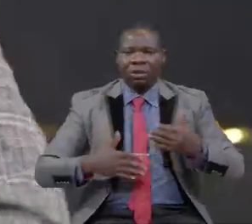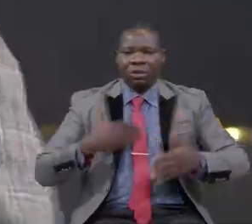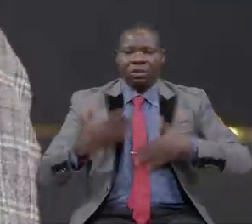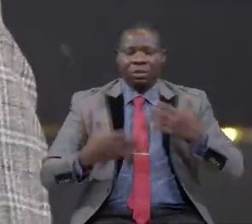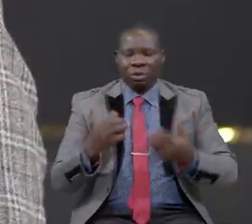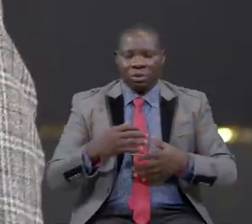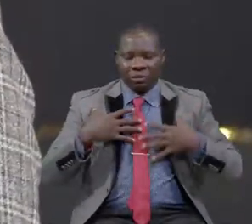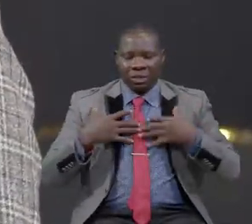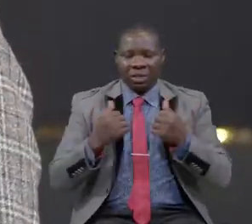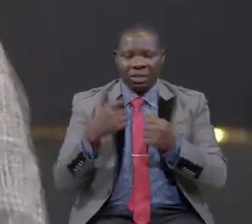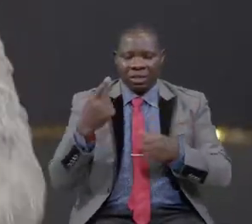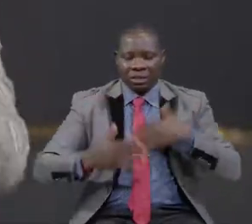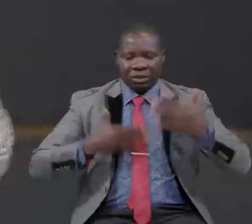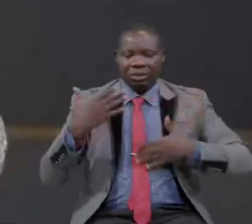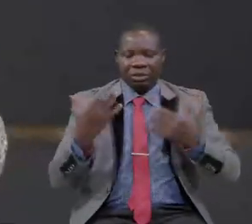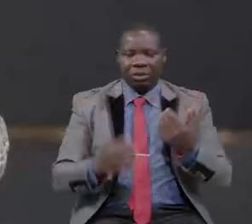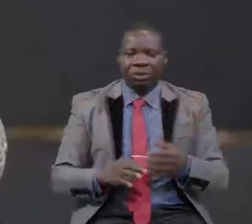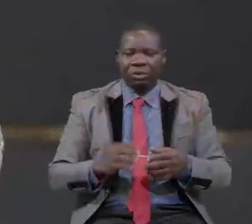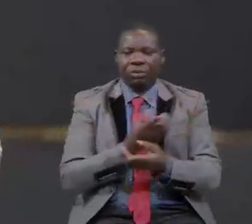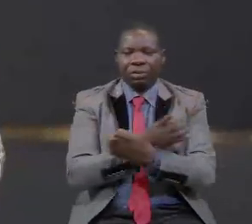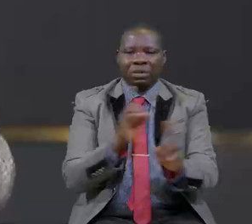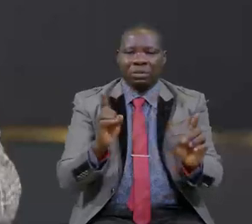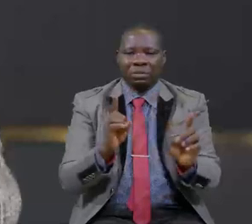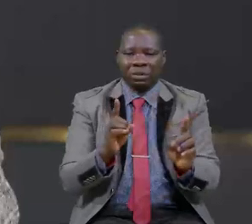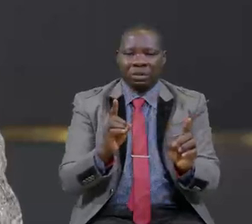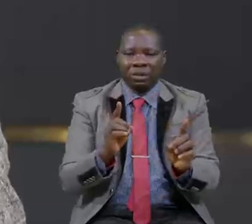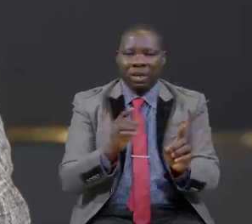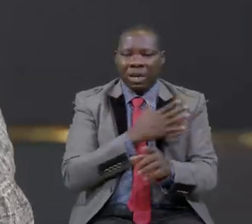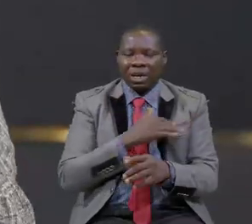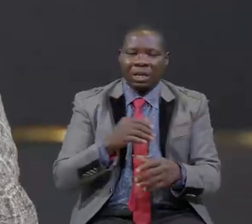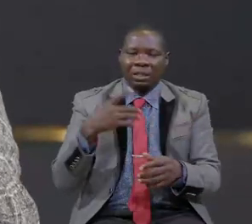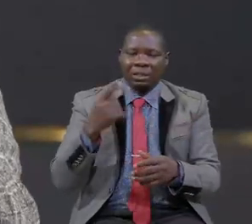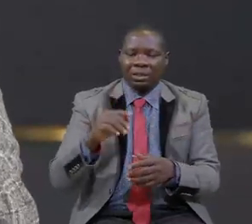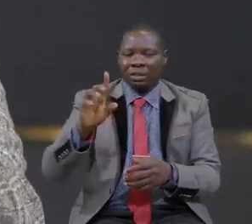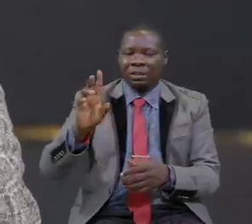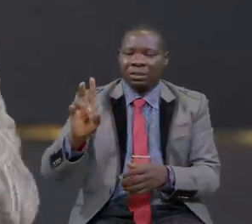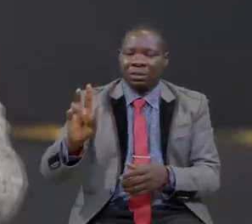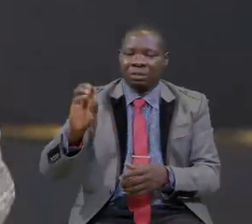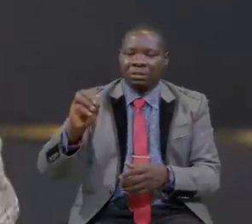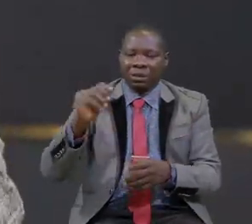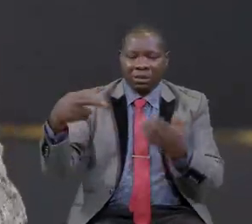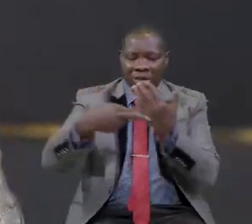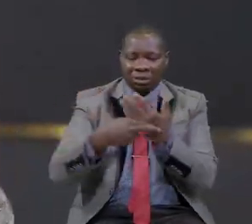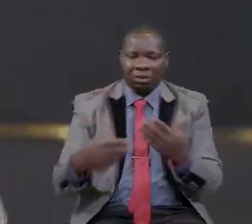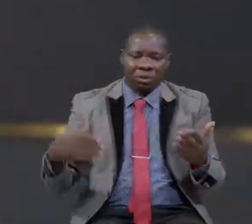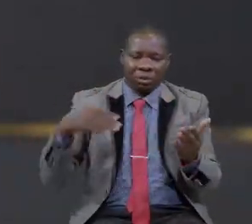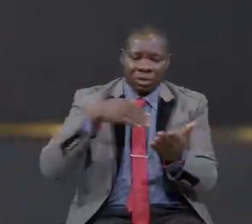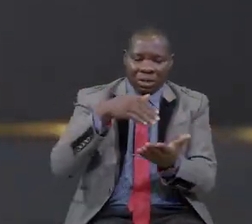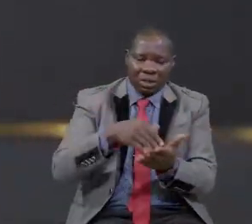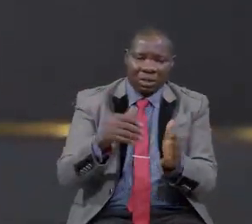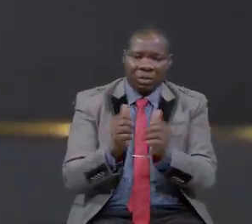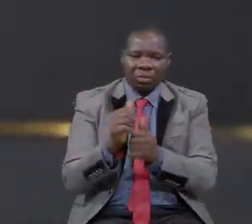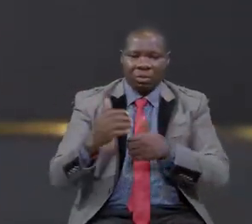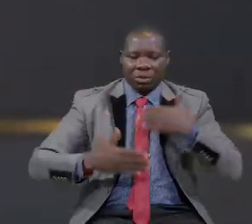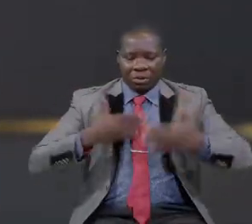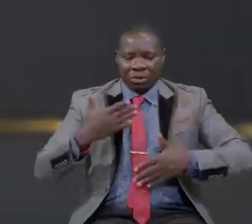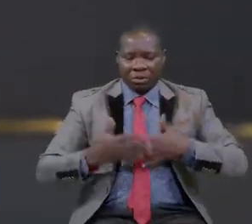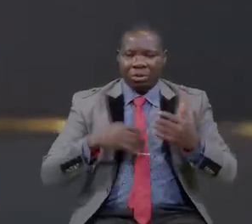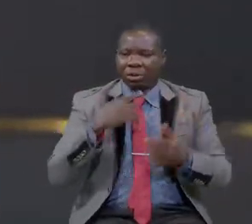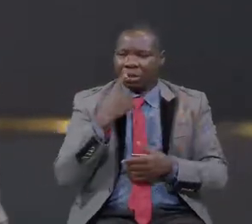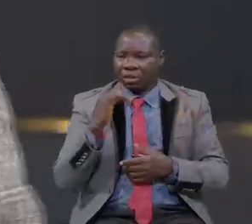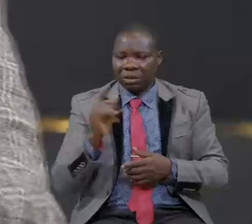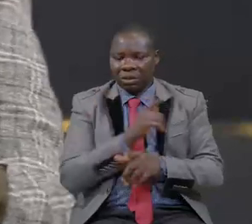of deliverance. Look at this. And the seven children returned again with joy, saying,